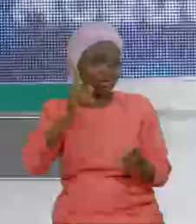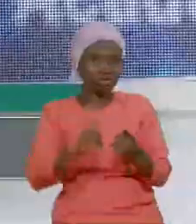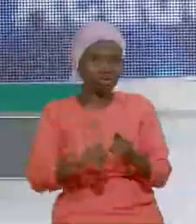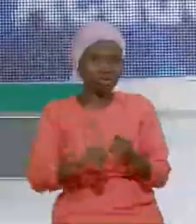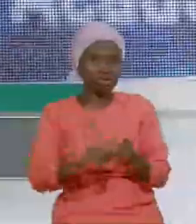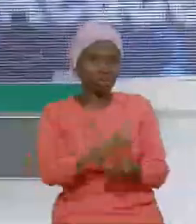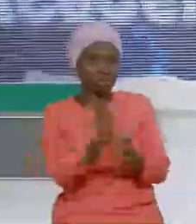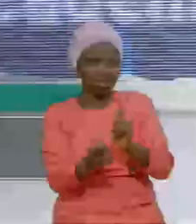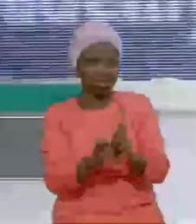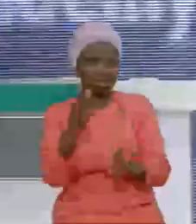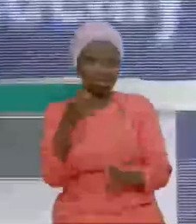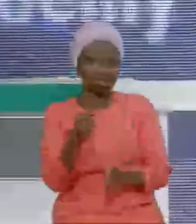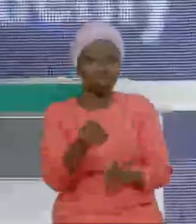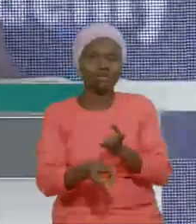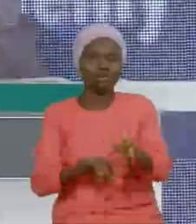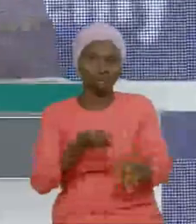world.